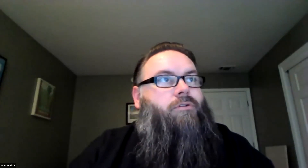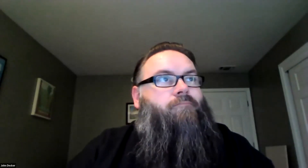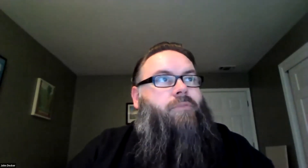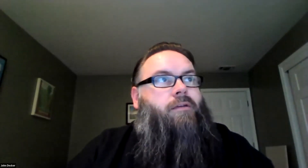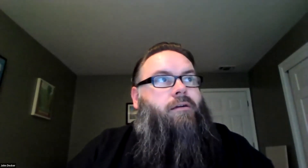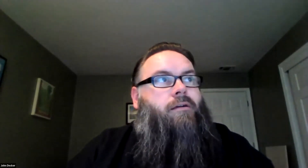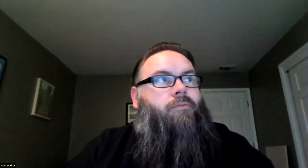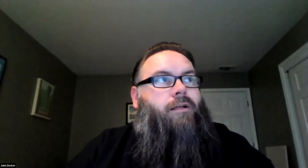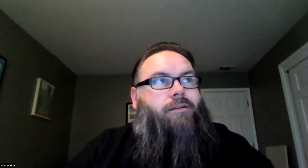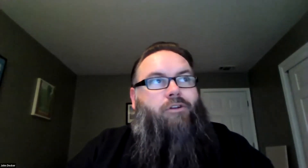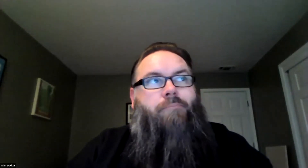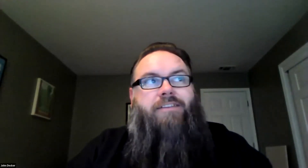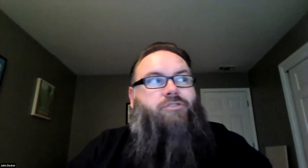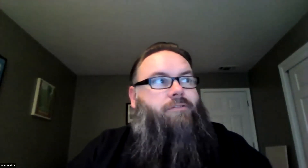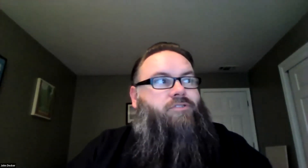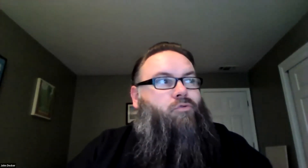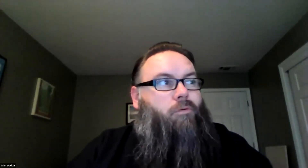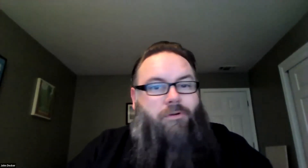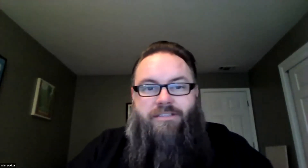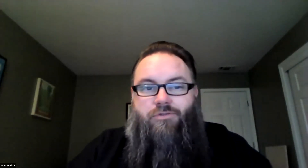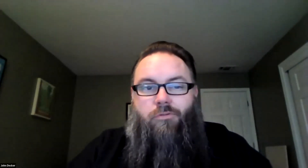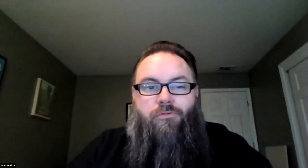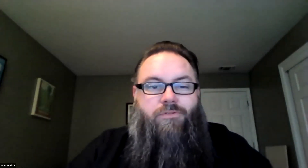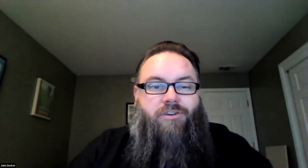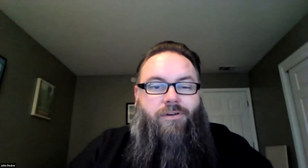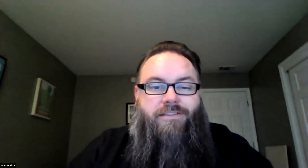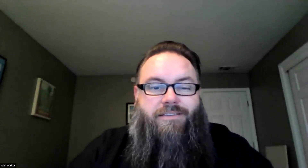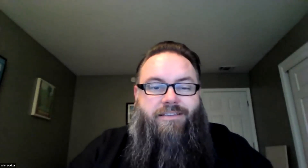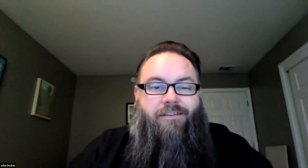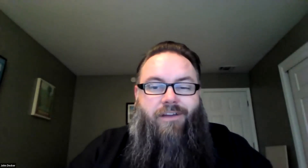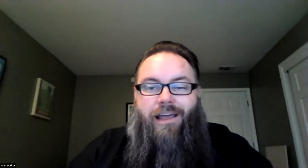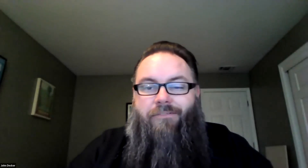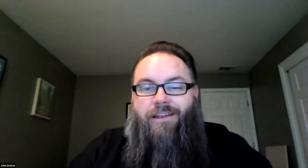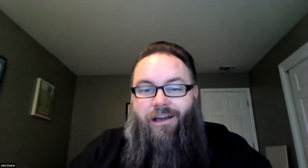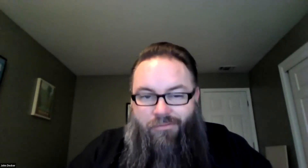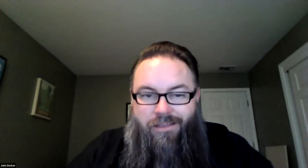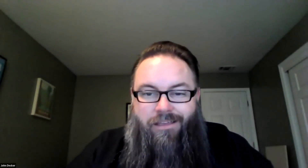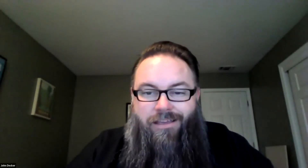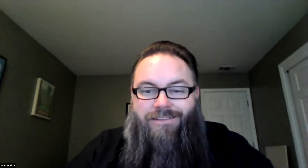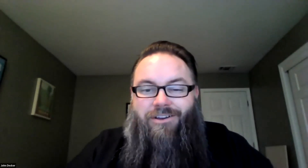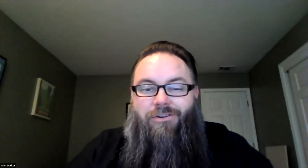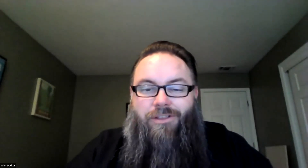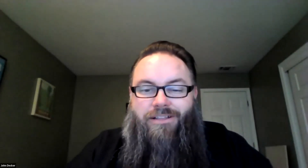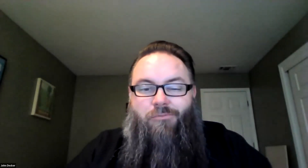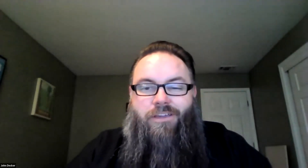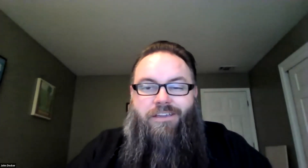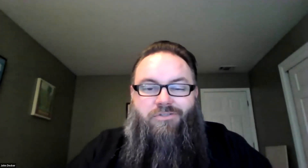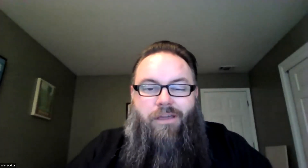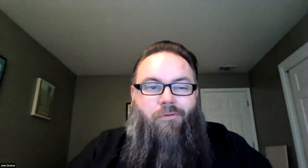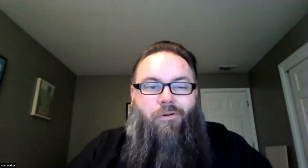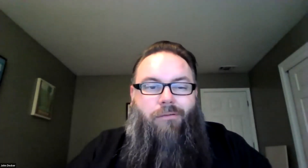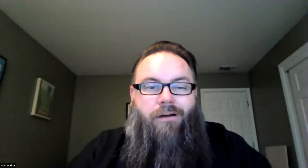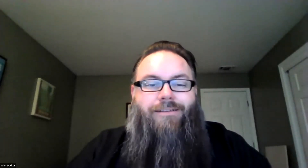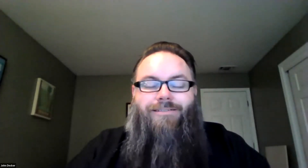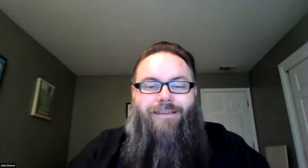to, well, I don't know, back to get to normal, because normal was always a state of not having enough. And so let's hope we can get